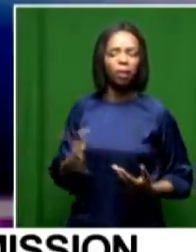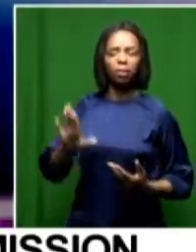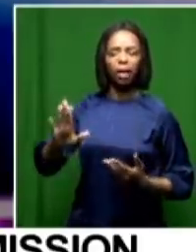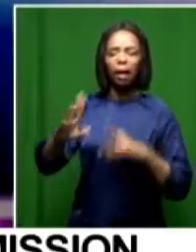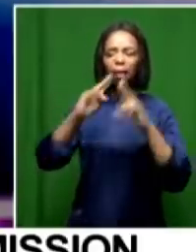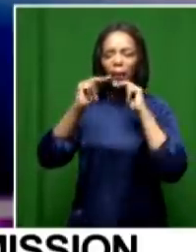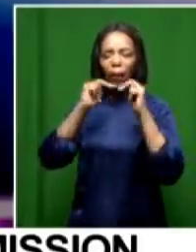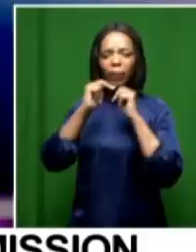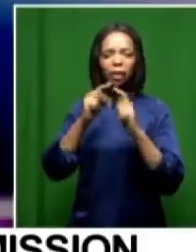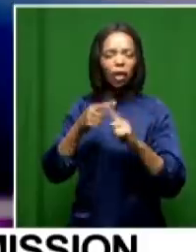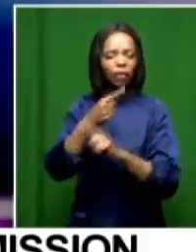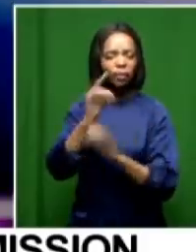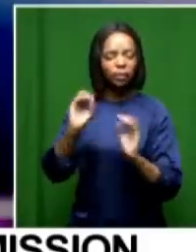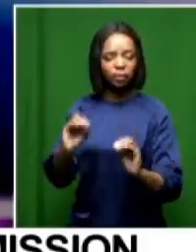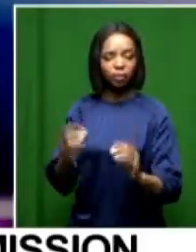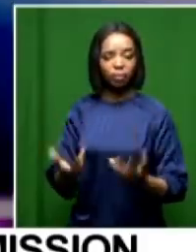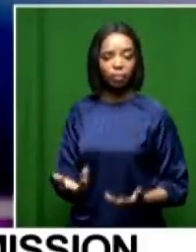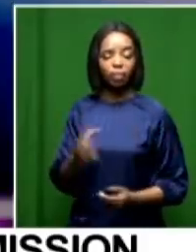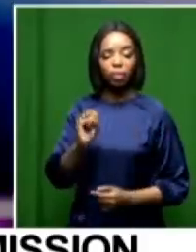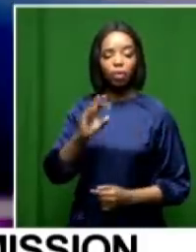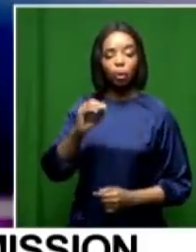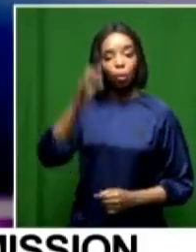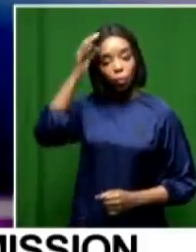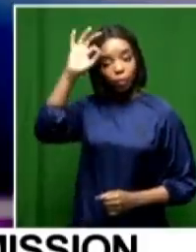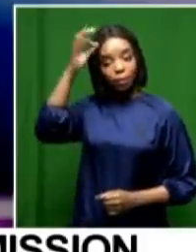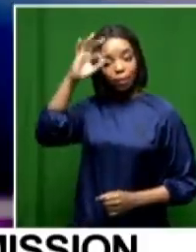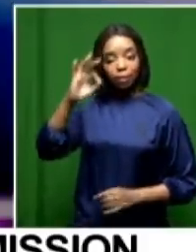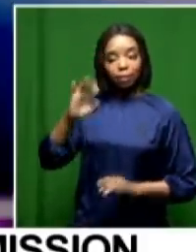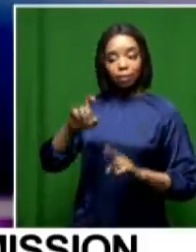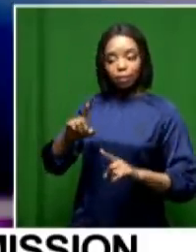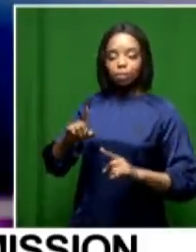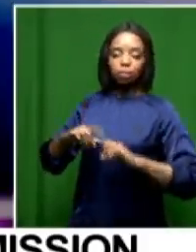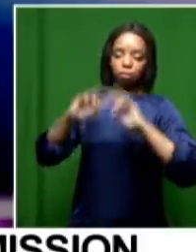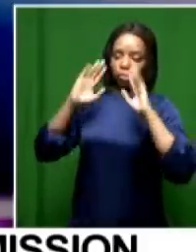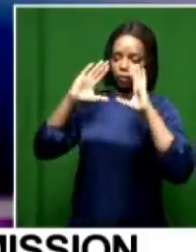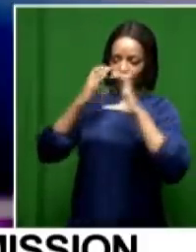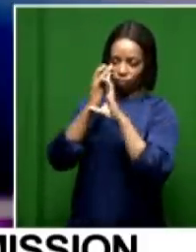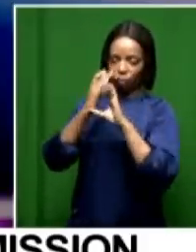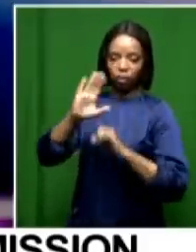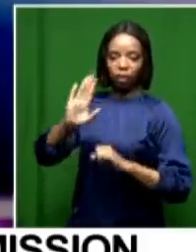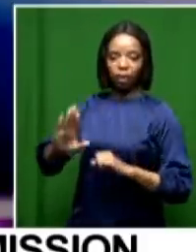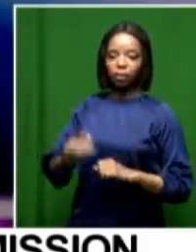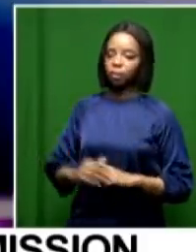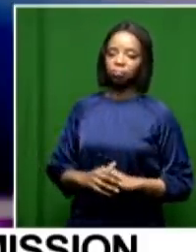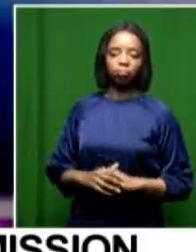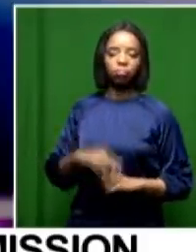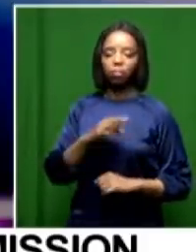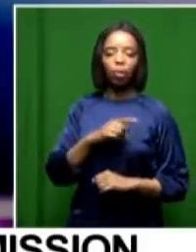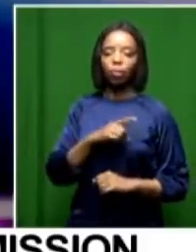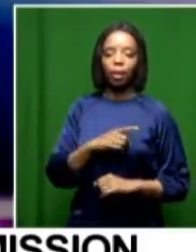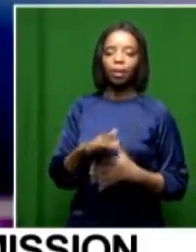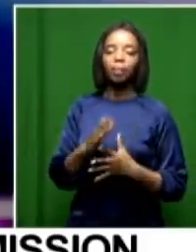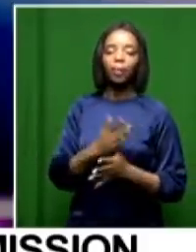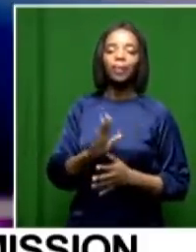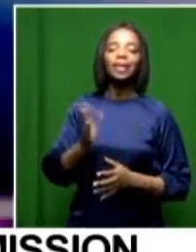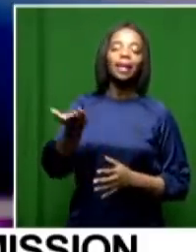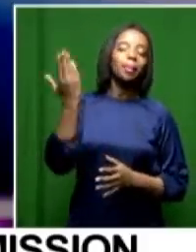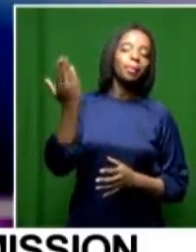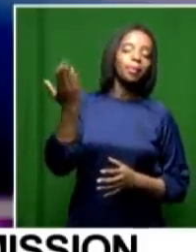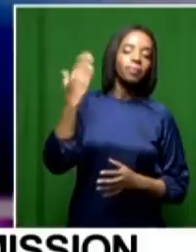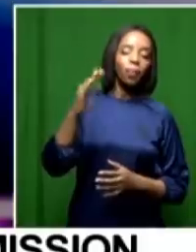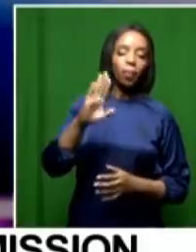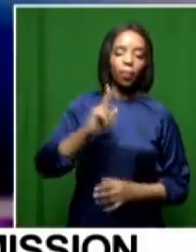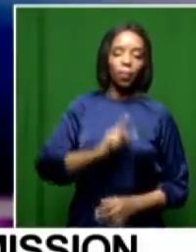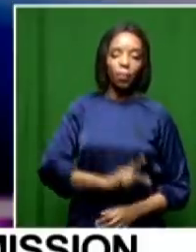So the State of Capture Commission didn't focus on them because of its alignment to a previous shareholder, and Ramaphosa, who was actually